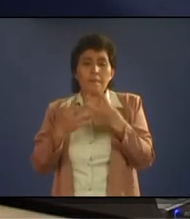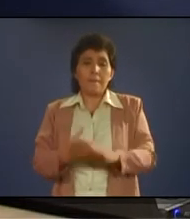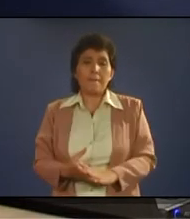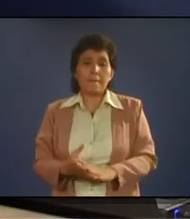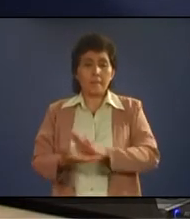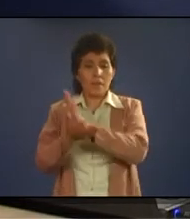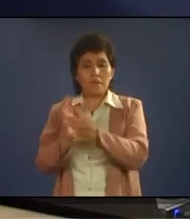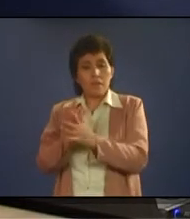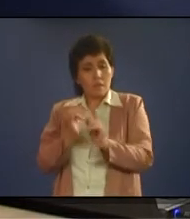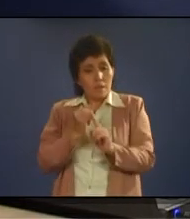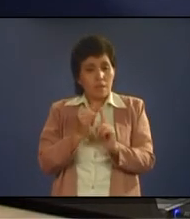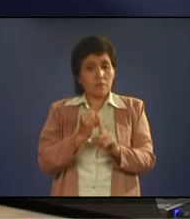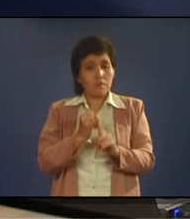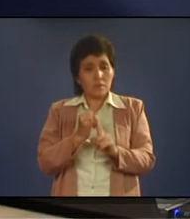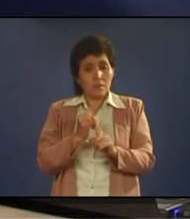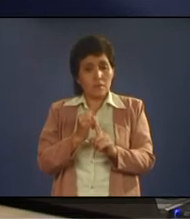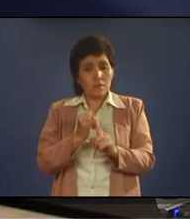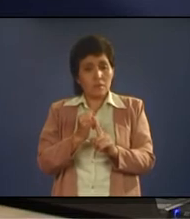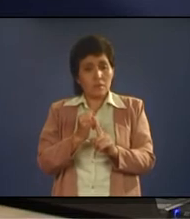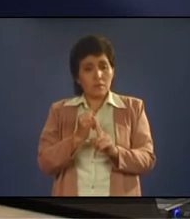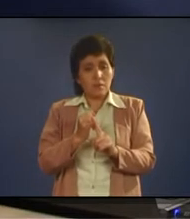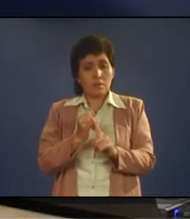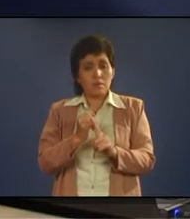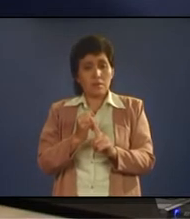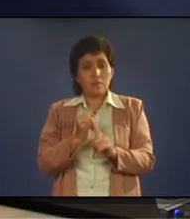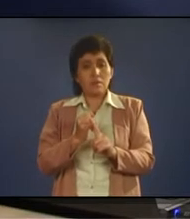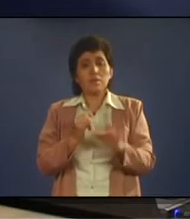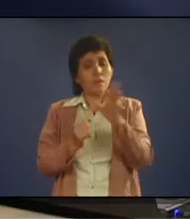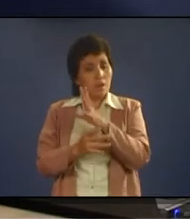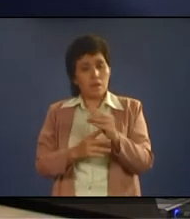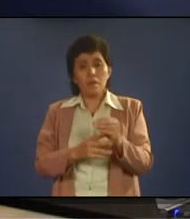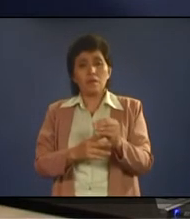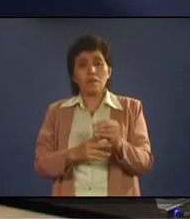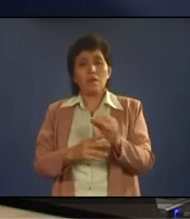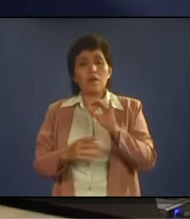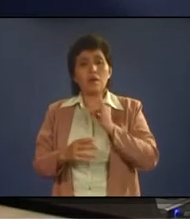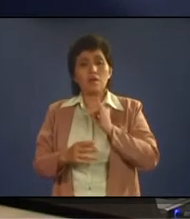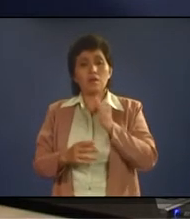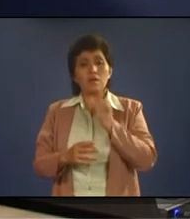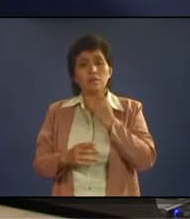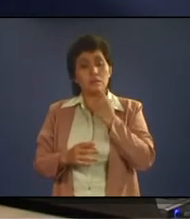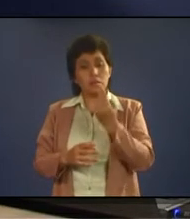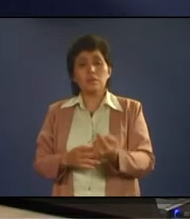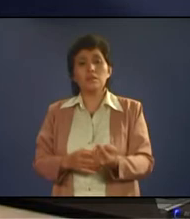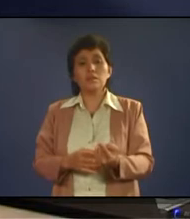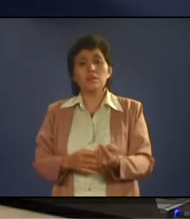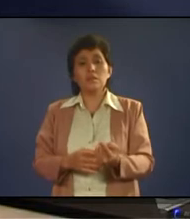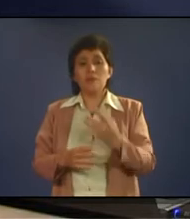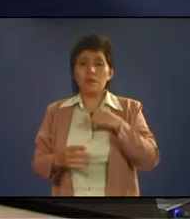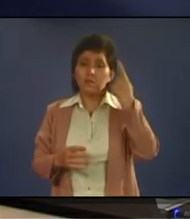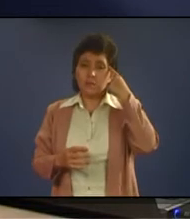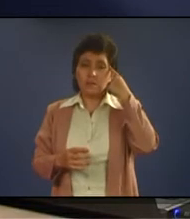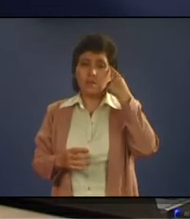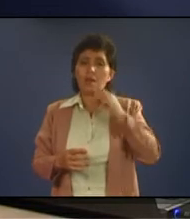the last one also, it's the coming World Cup. I'm not going to support any team. Okay, I